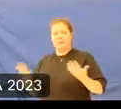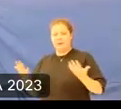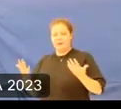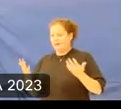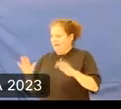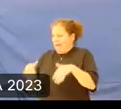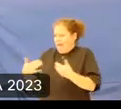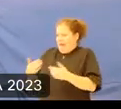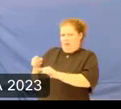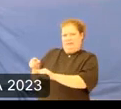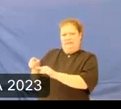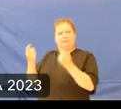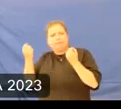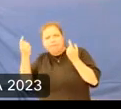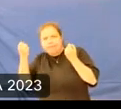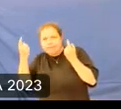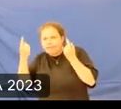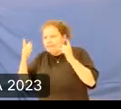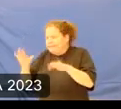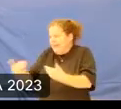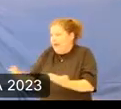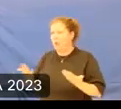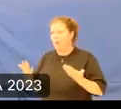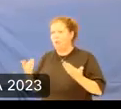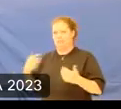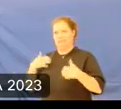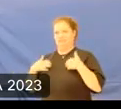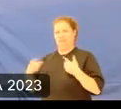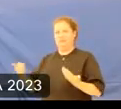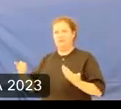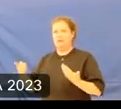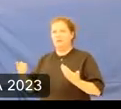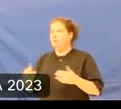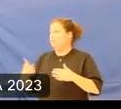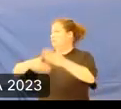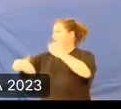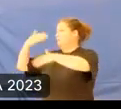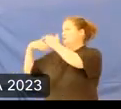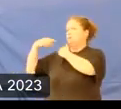a lot behind our political systems, for good or ill.